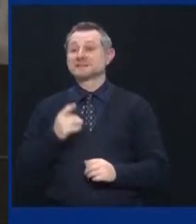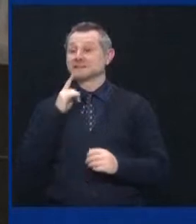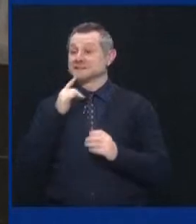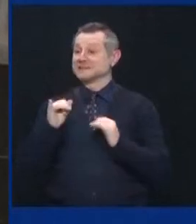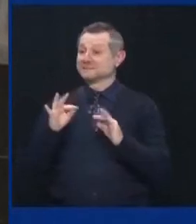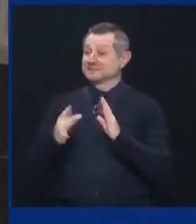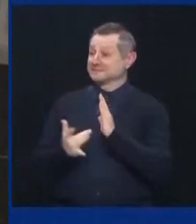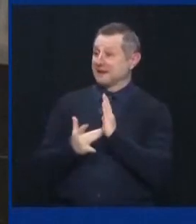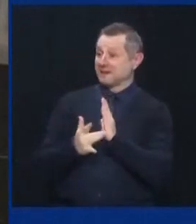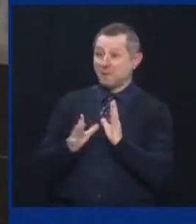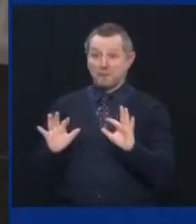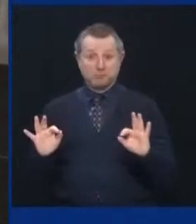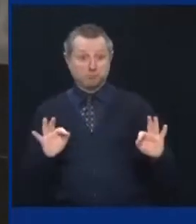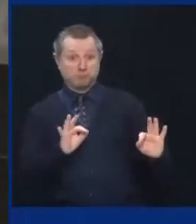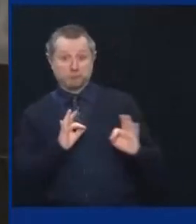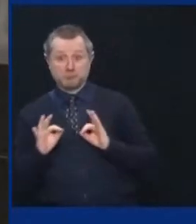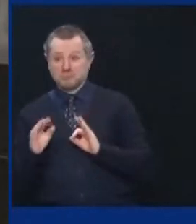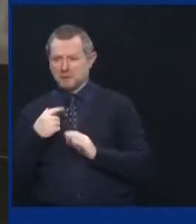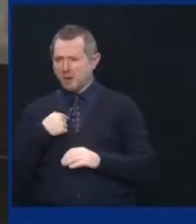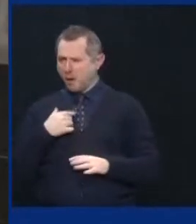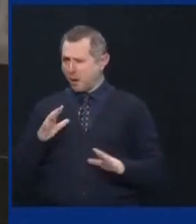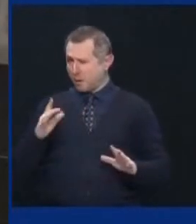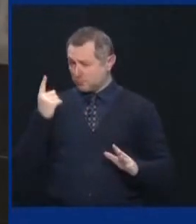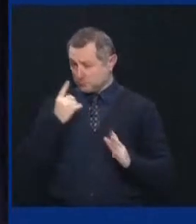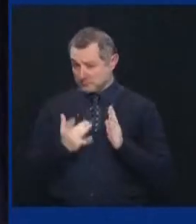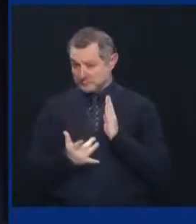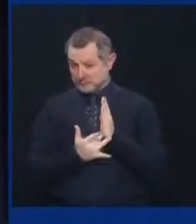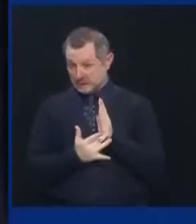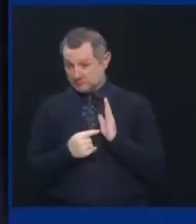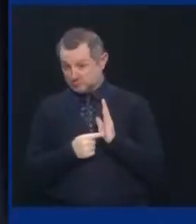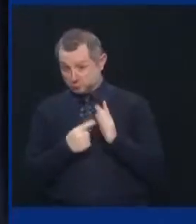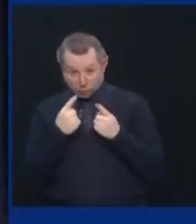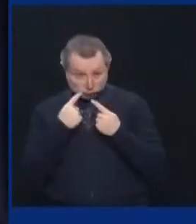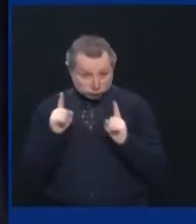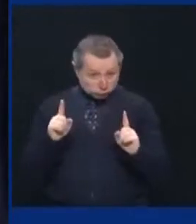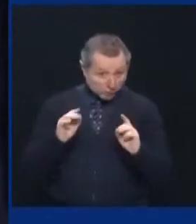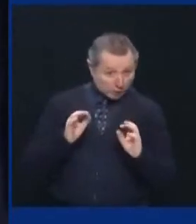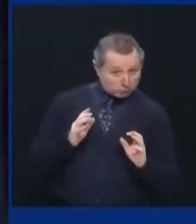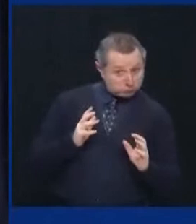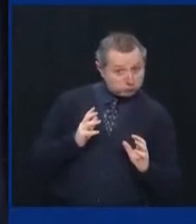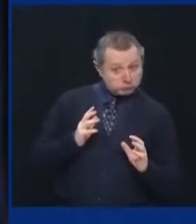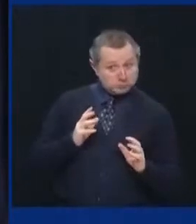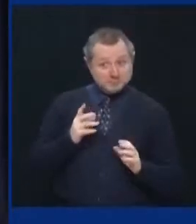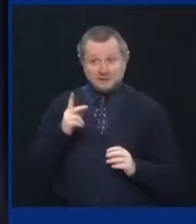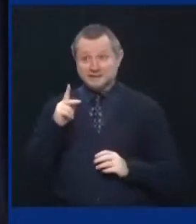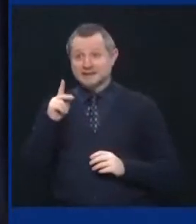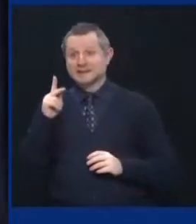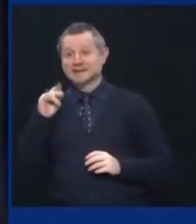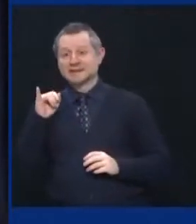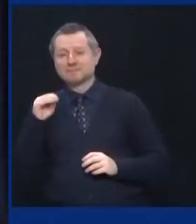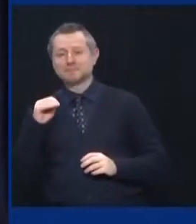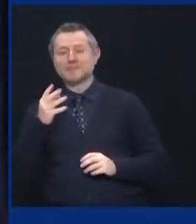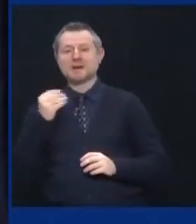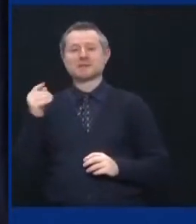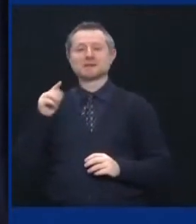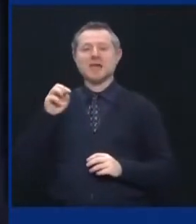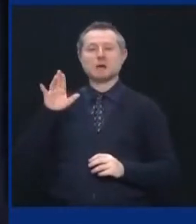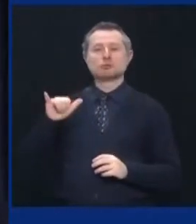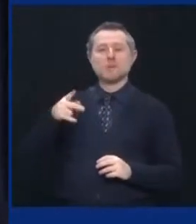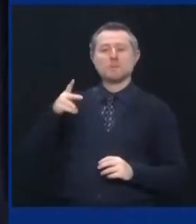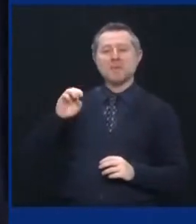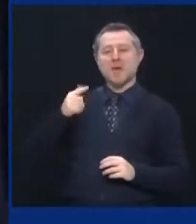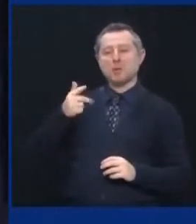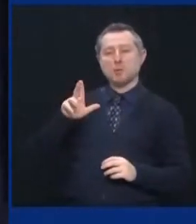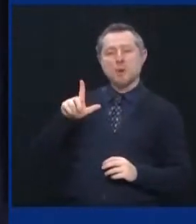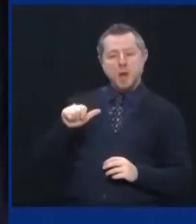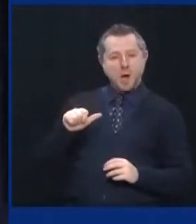which is always a big if, but it works. We have Kim and Terry Pagula who are joining us. Thank you so much. Good to be